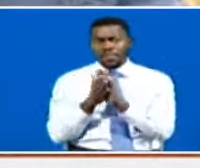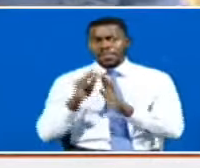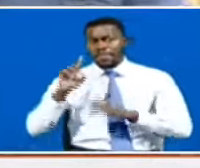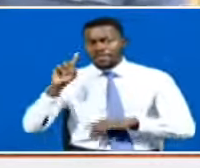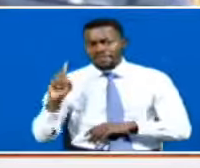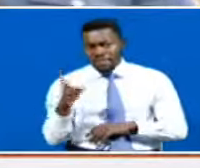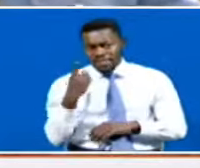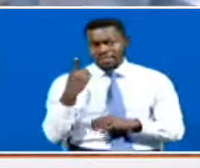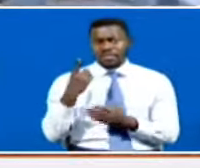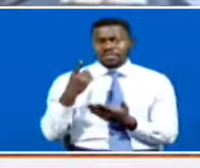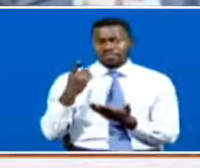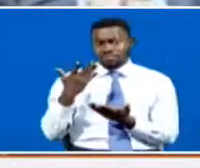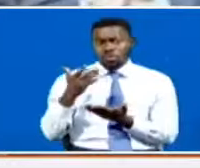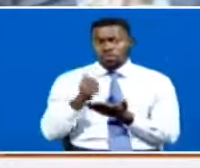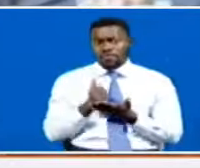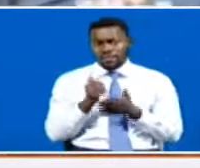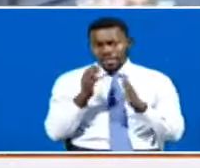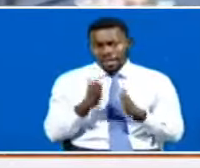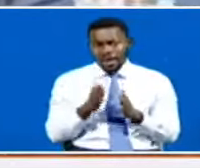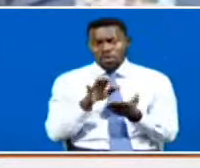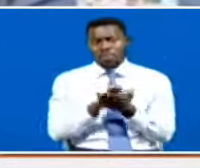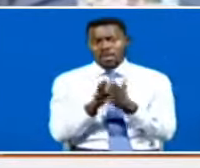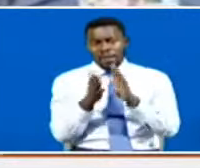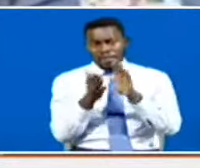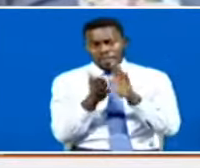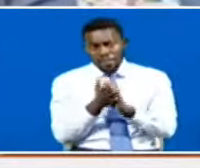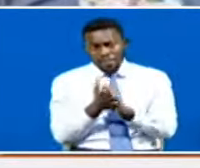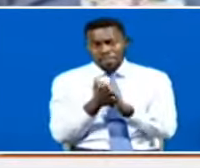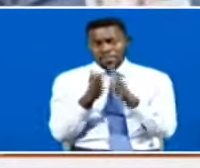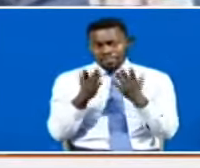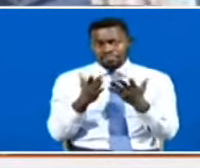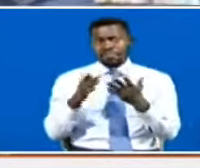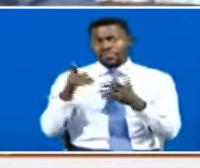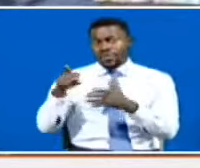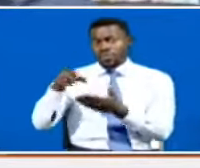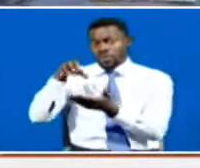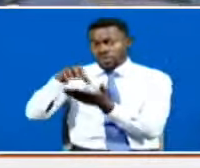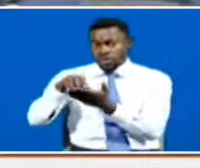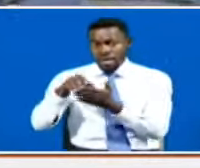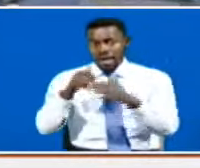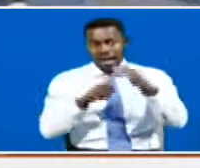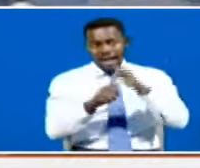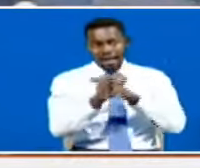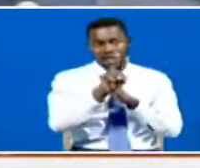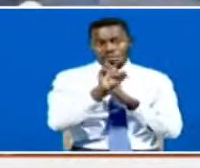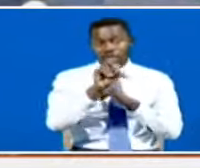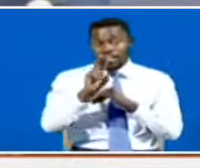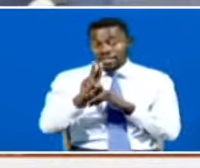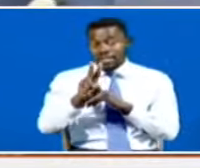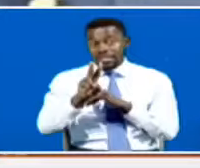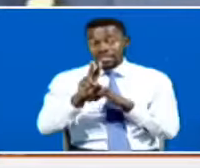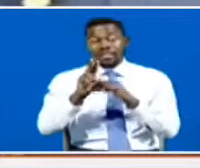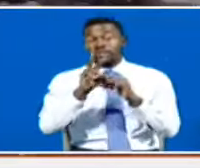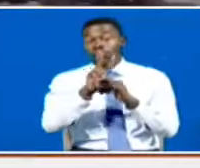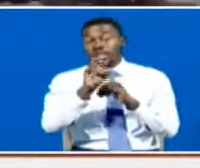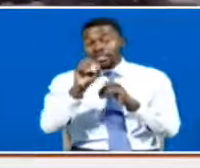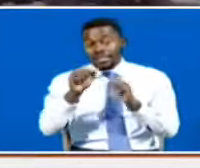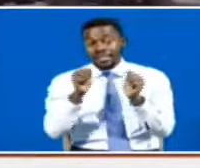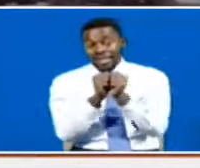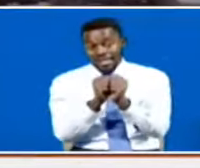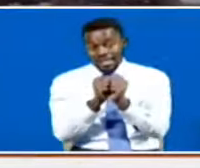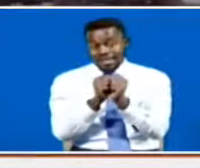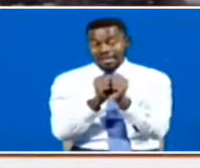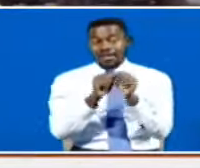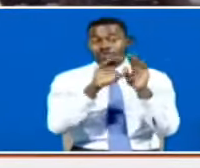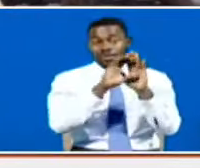hold the new position of Chief of Defense Forces, as provided for under the 2010 Constitution. He is also the